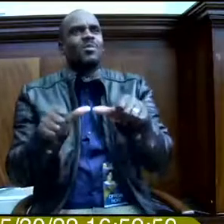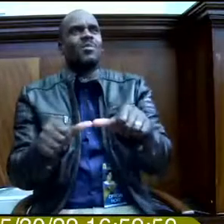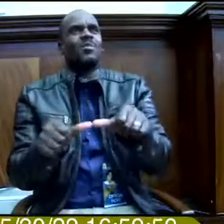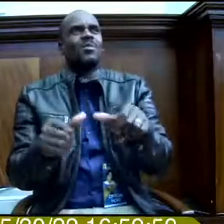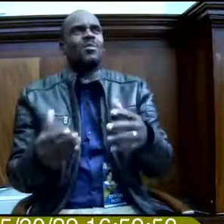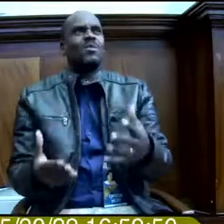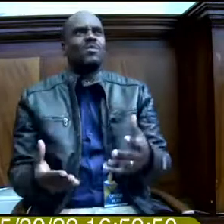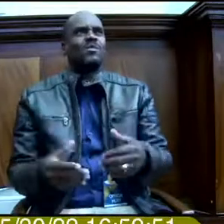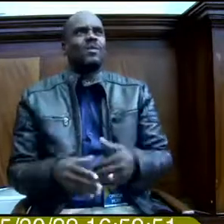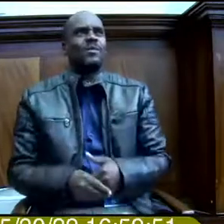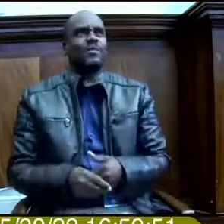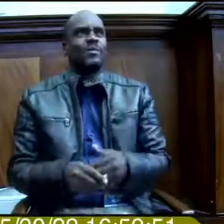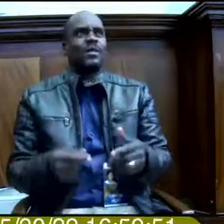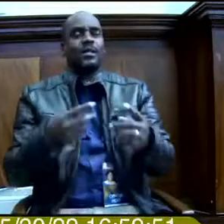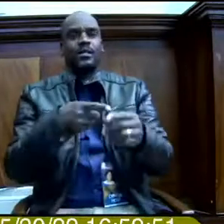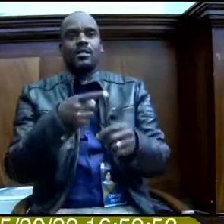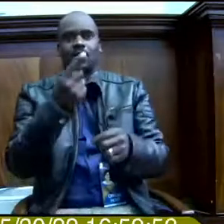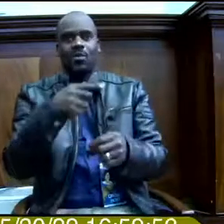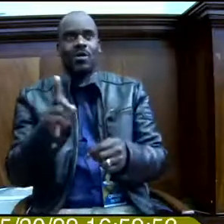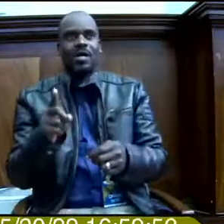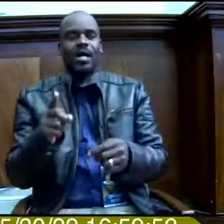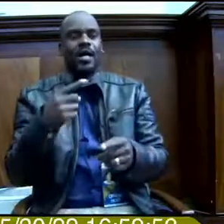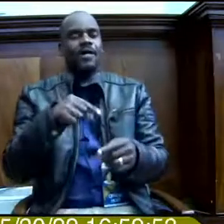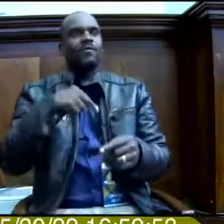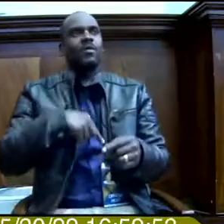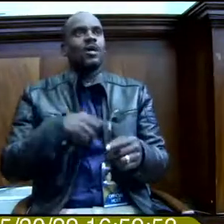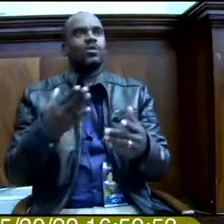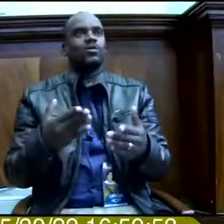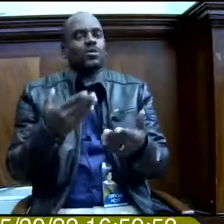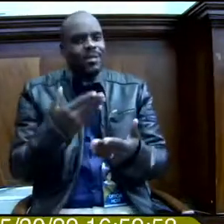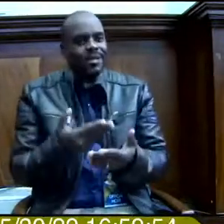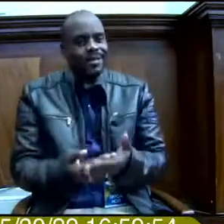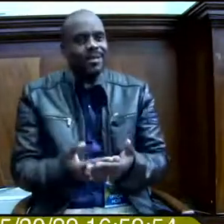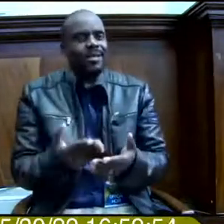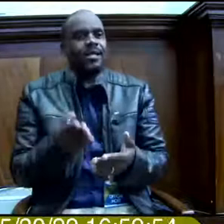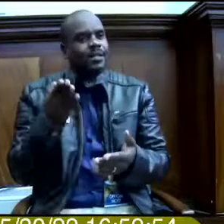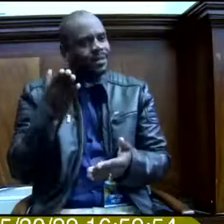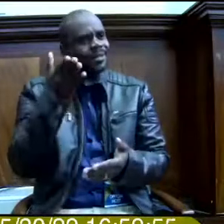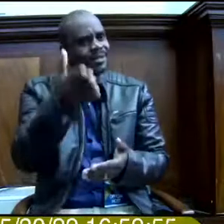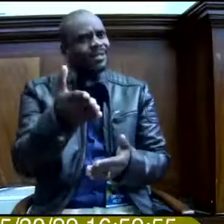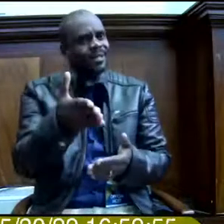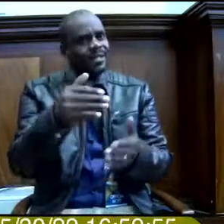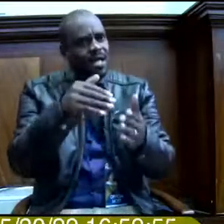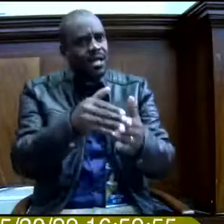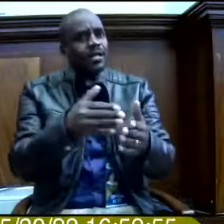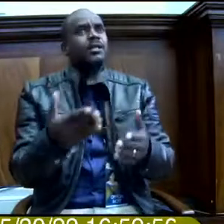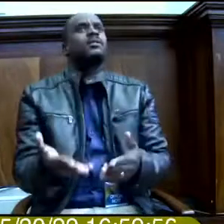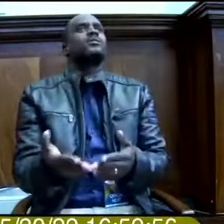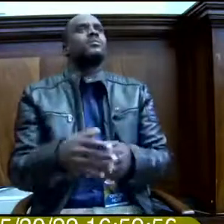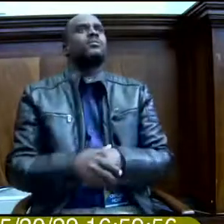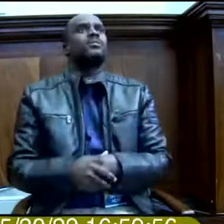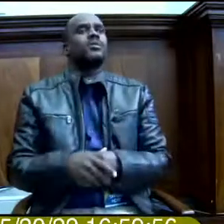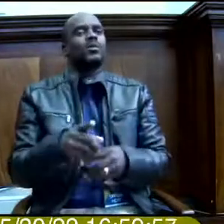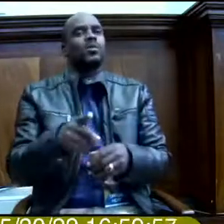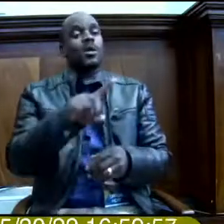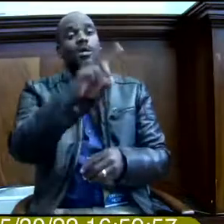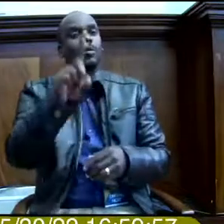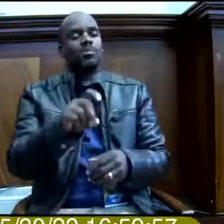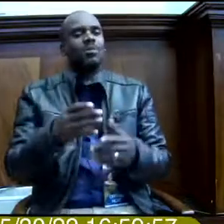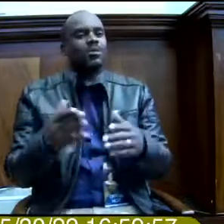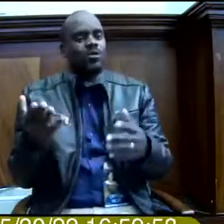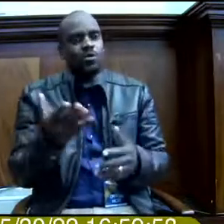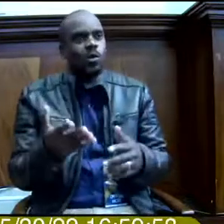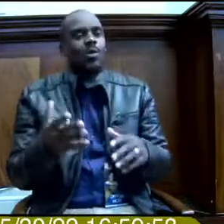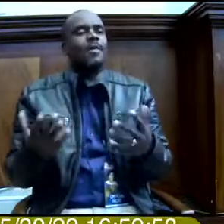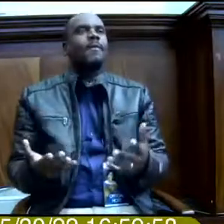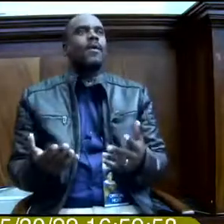it that we are not doing correct for us to be able to get there and end up having a situation whereby the fiscal